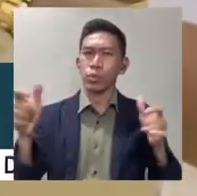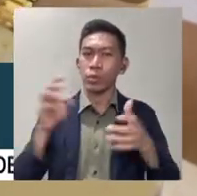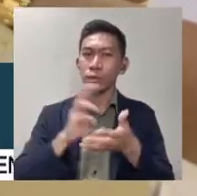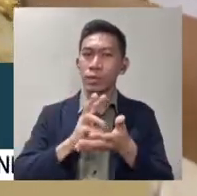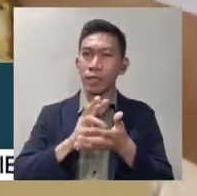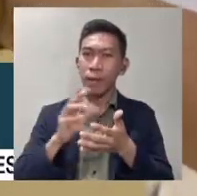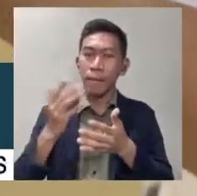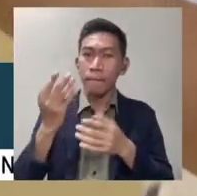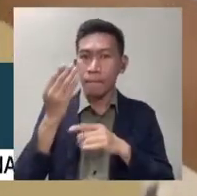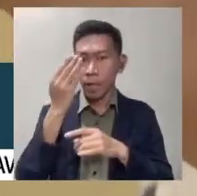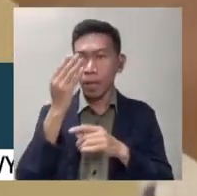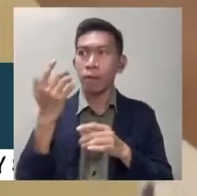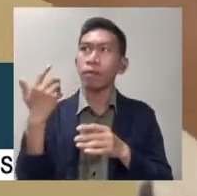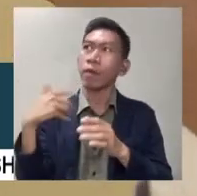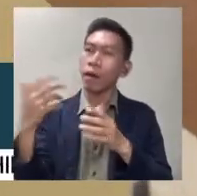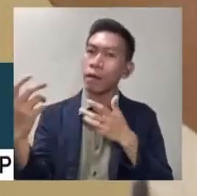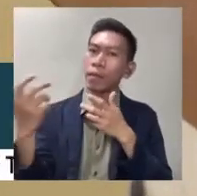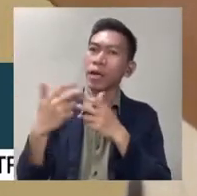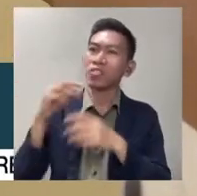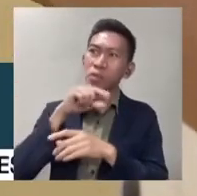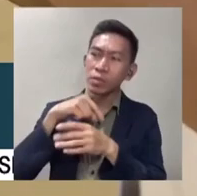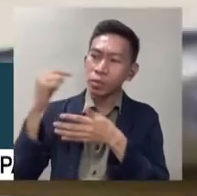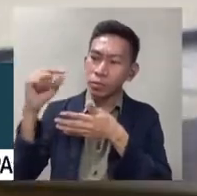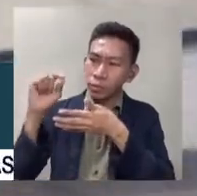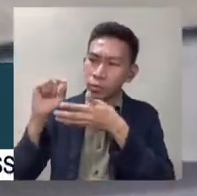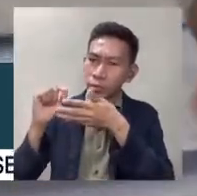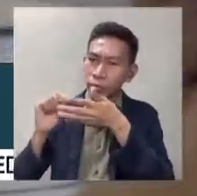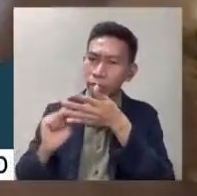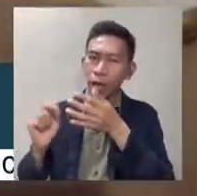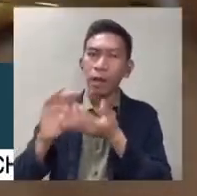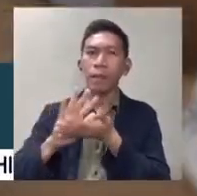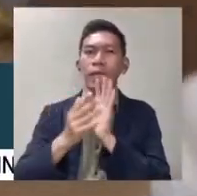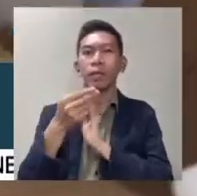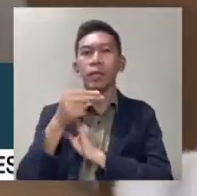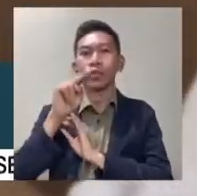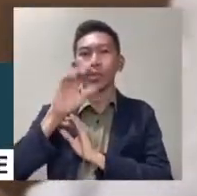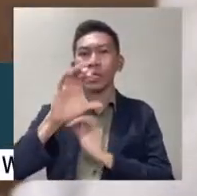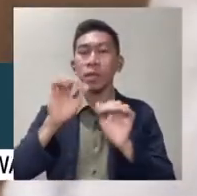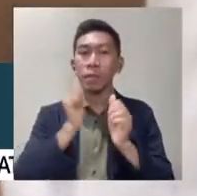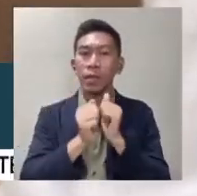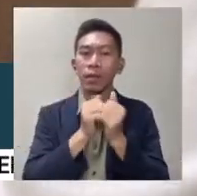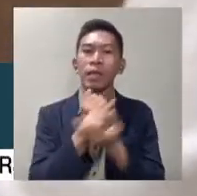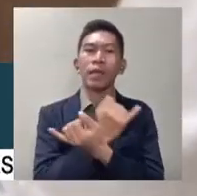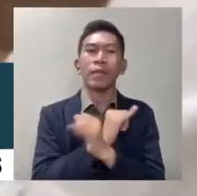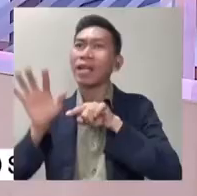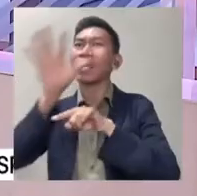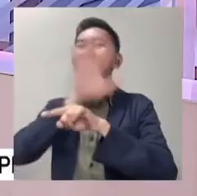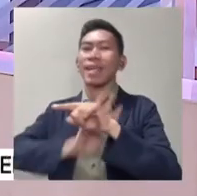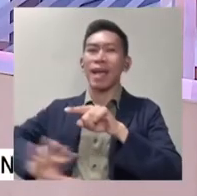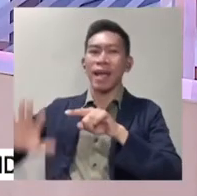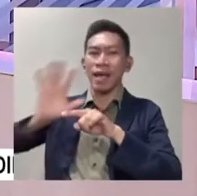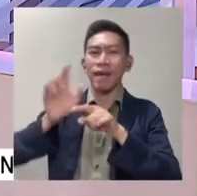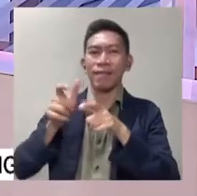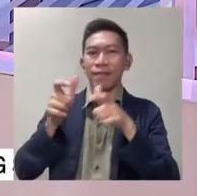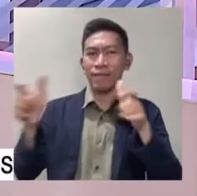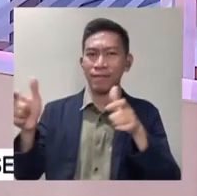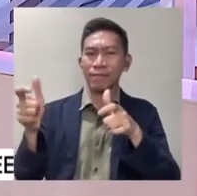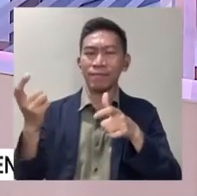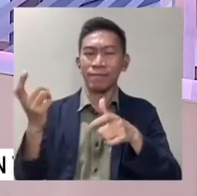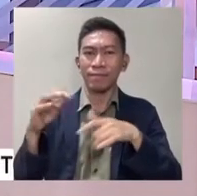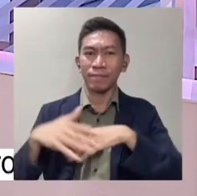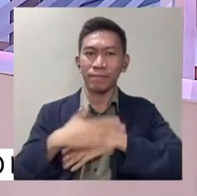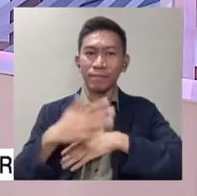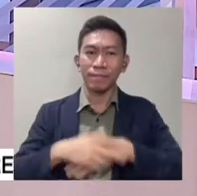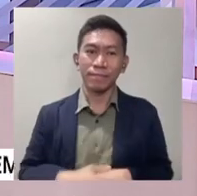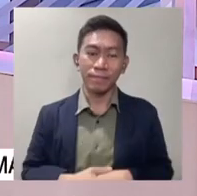classified as a highly urbanized city, which would have given it autonomy from the provincial government. Philippine Interior Secretary